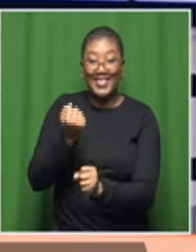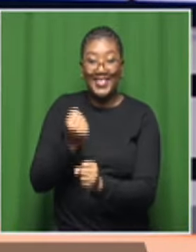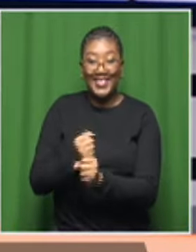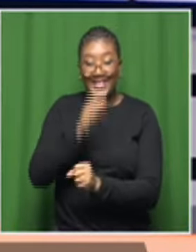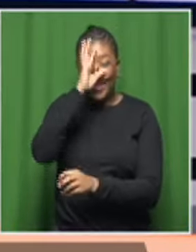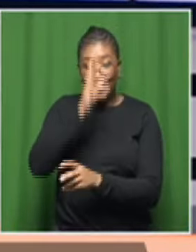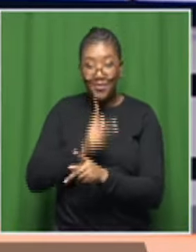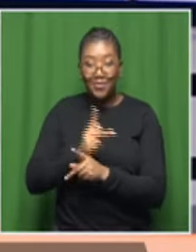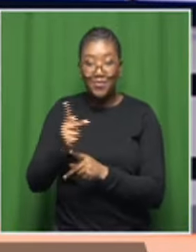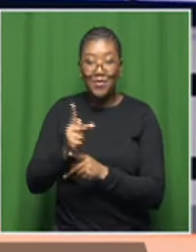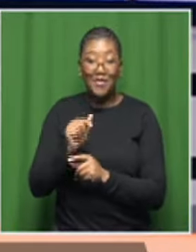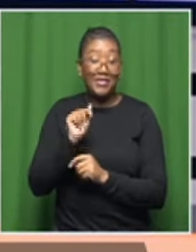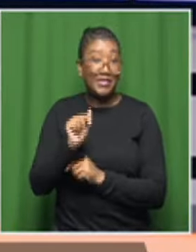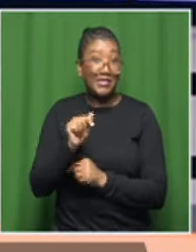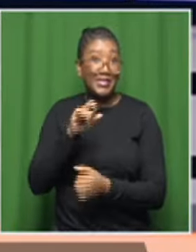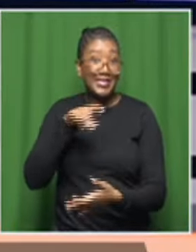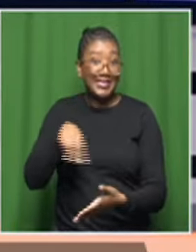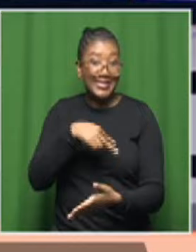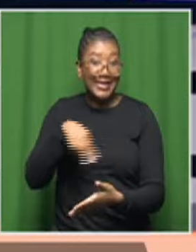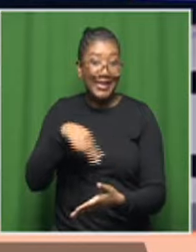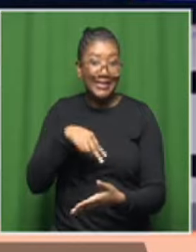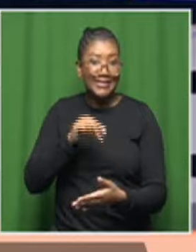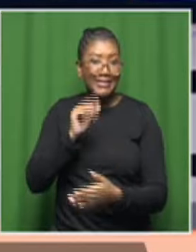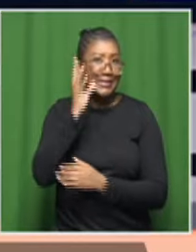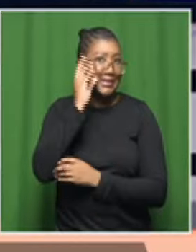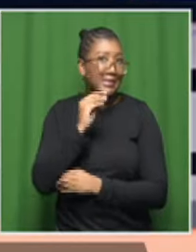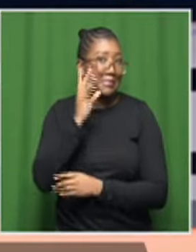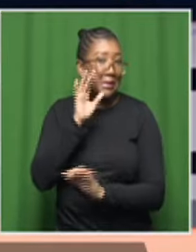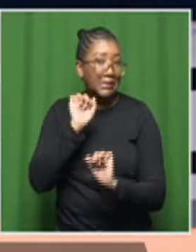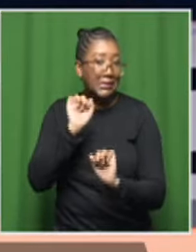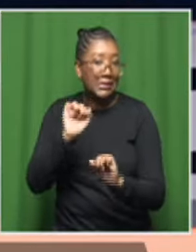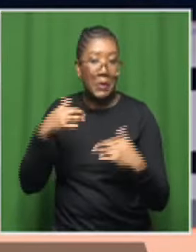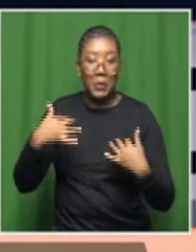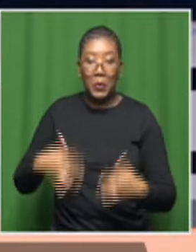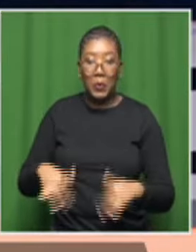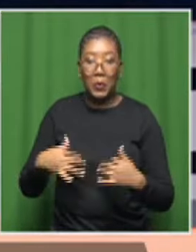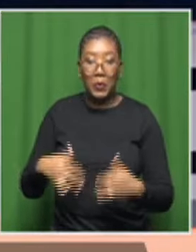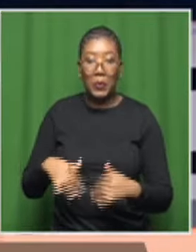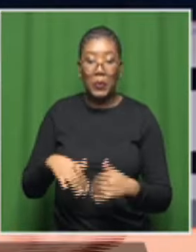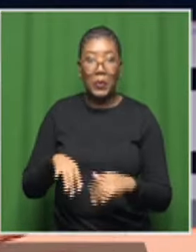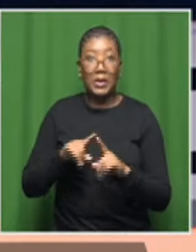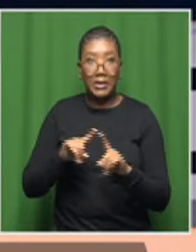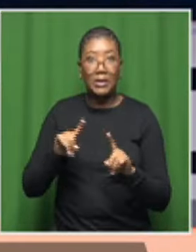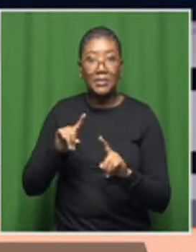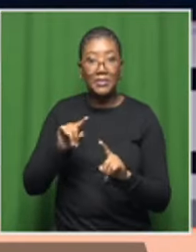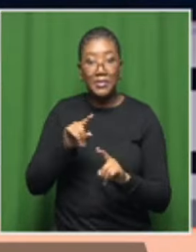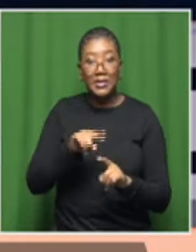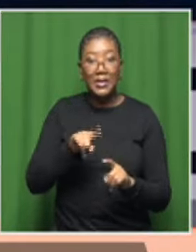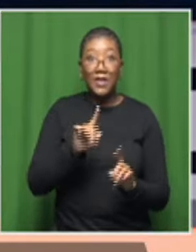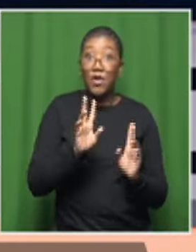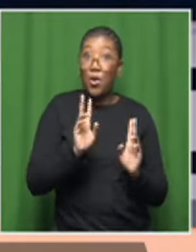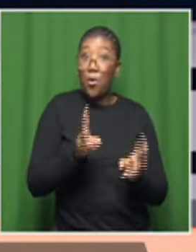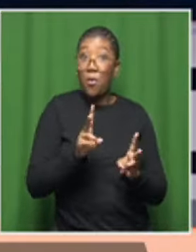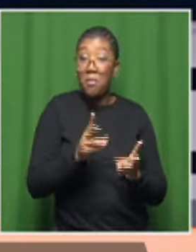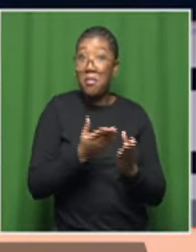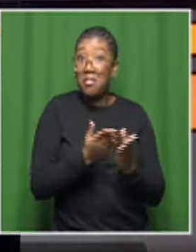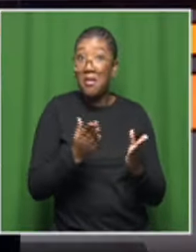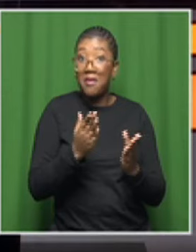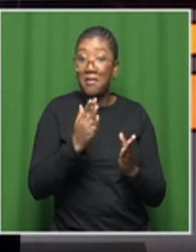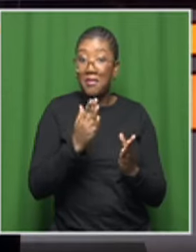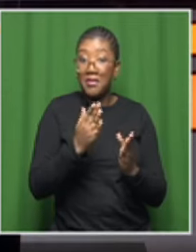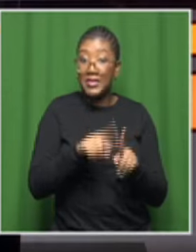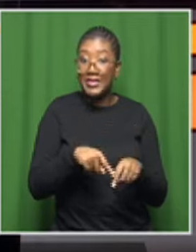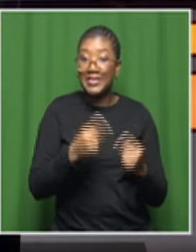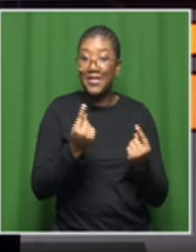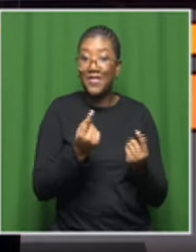you, what does that bring for the experience at large? I mean, you're obviously noticing things that they wouldn't in a normal setting. I think when we